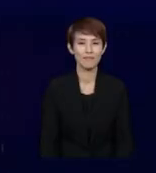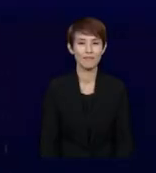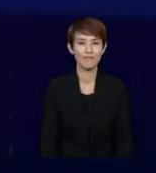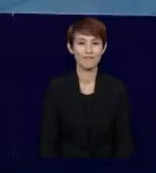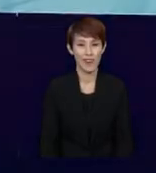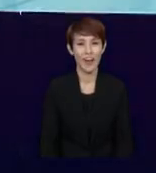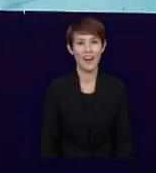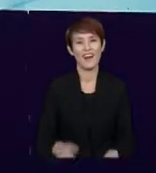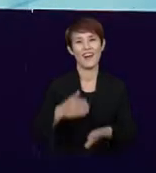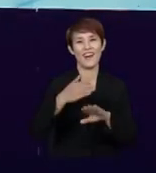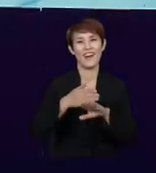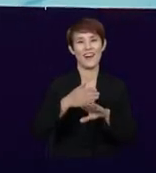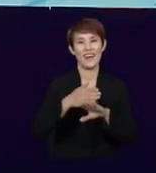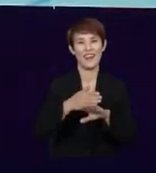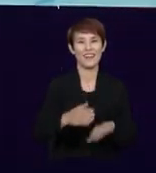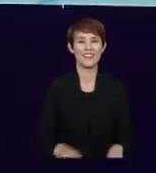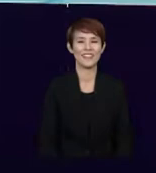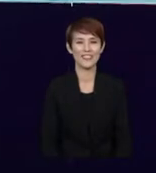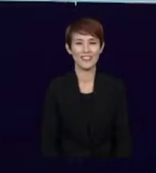Thank you.